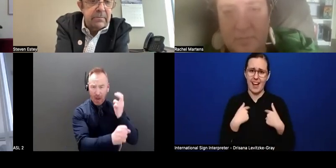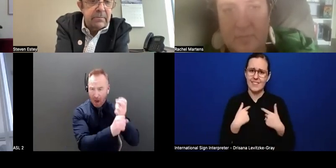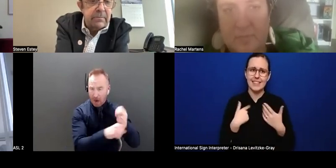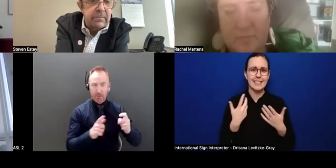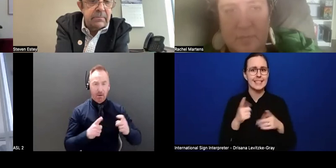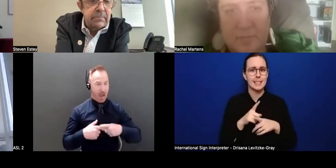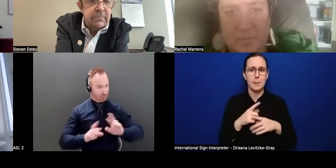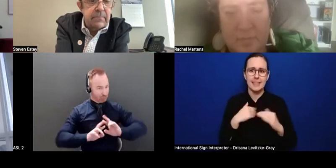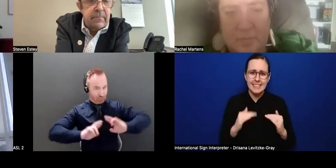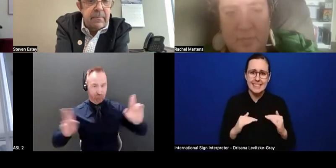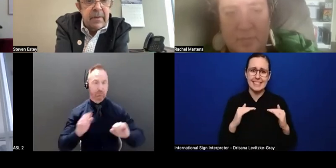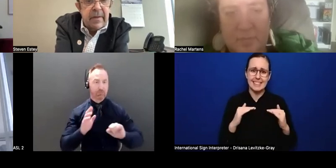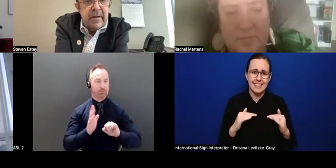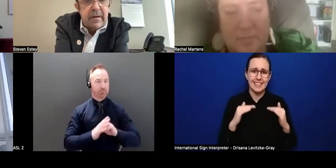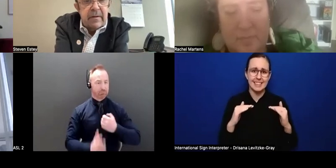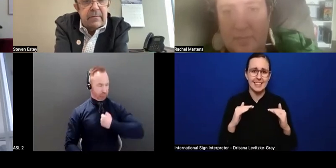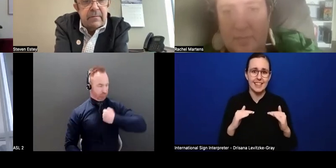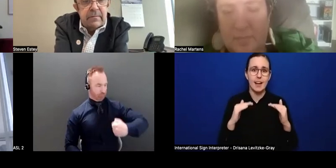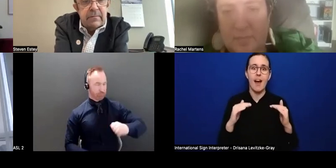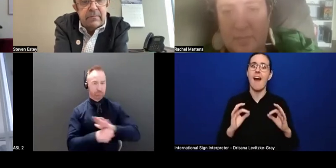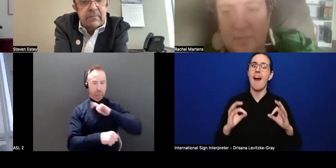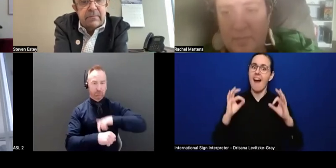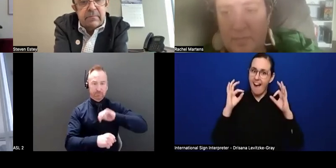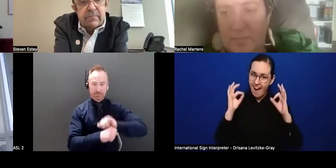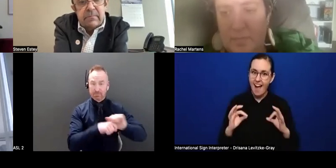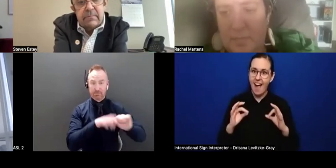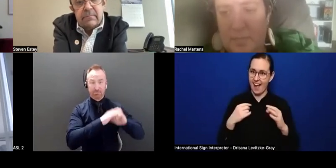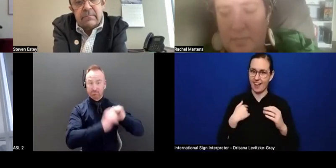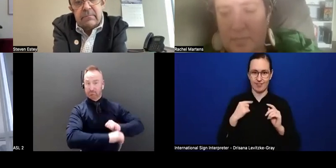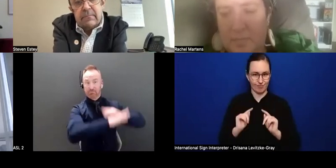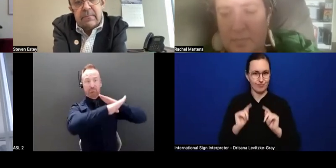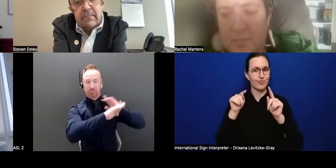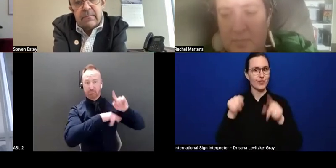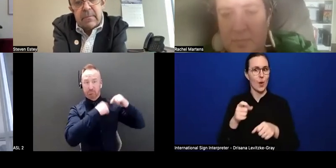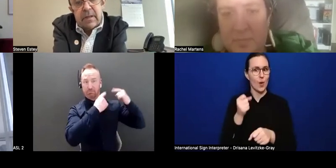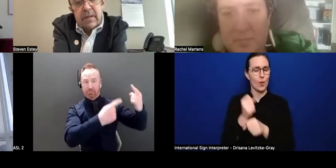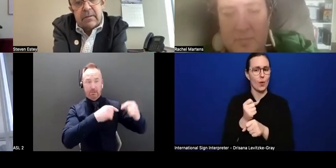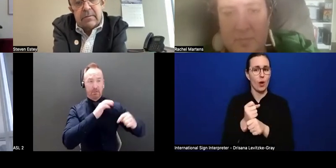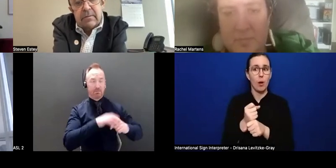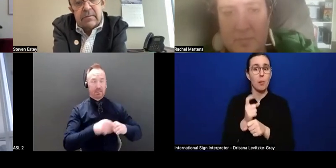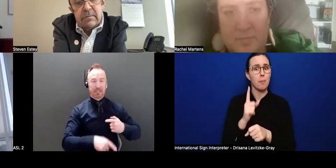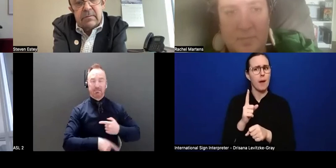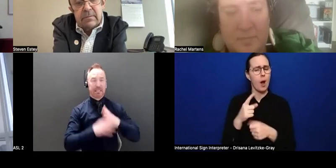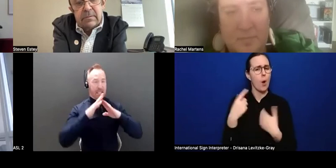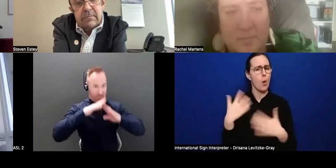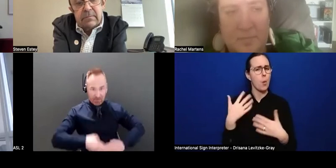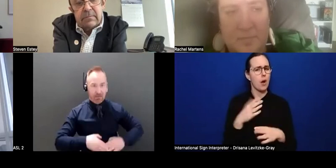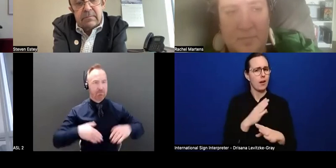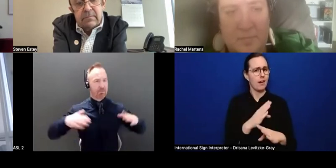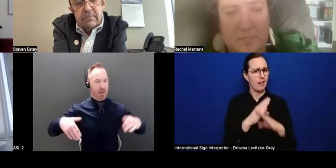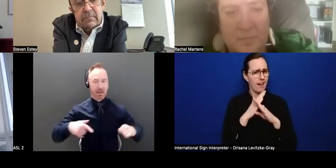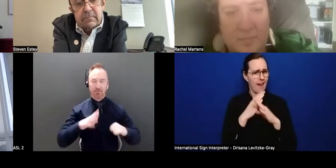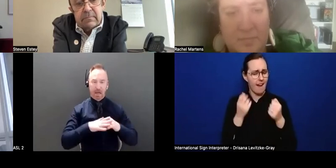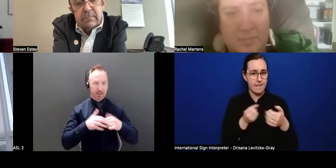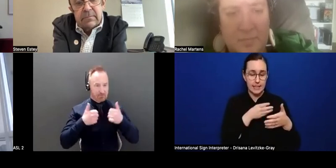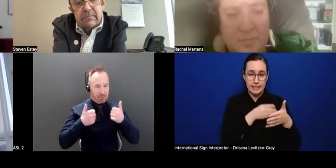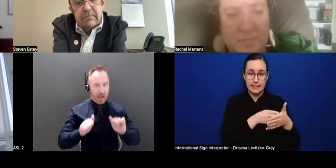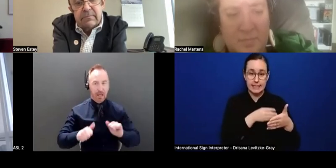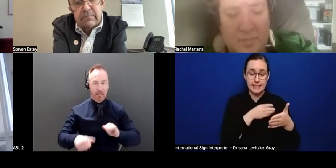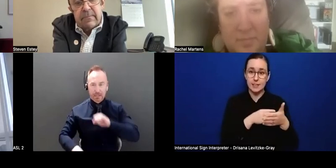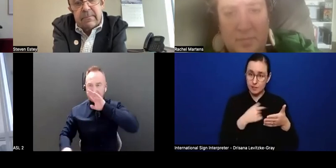support me. This has been my biggest barrier. I can't seem to jump this hurdle, and it's not from a lack of trying. I'm receiving only offers